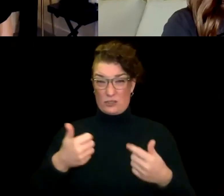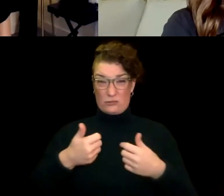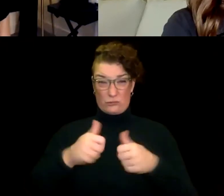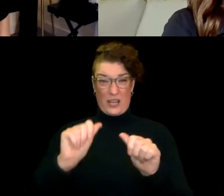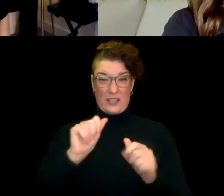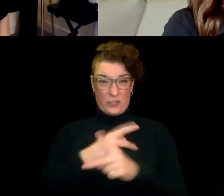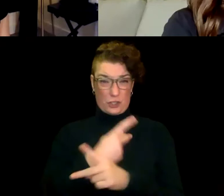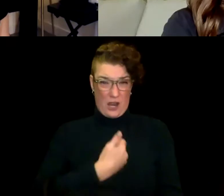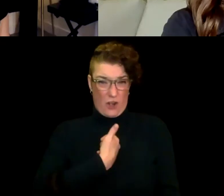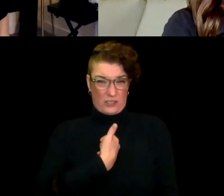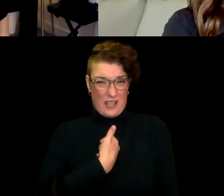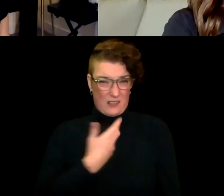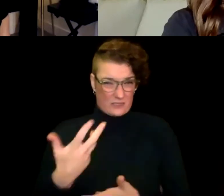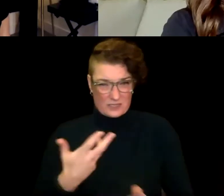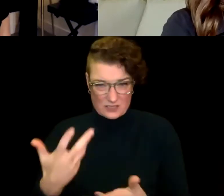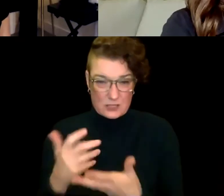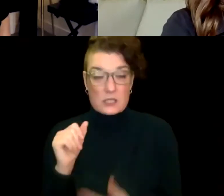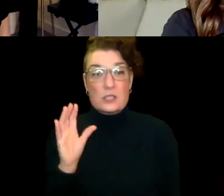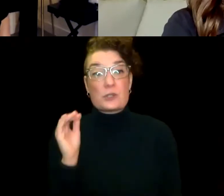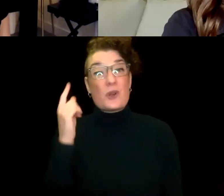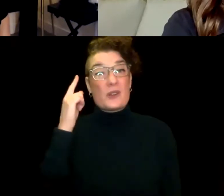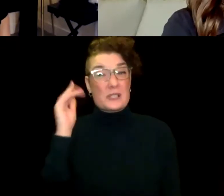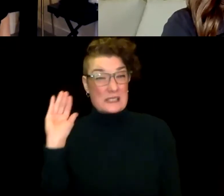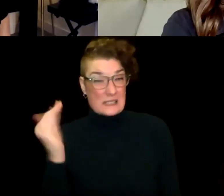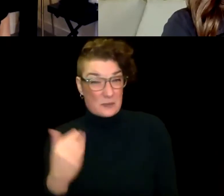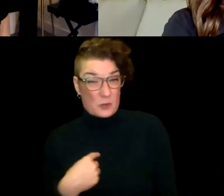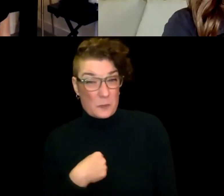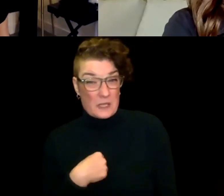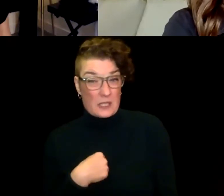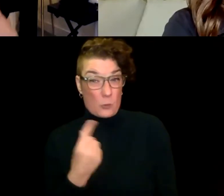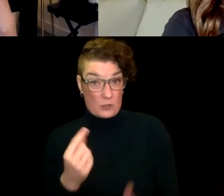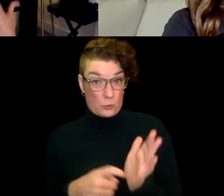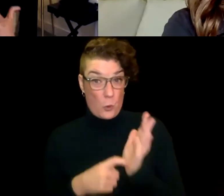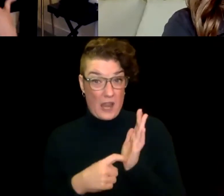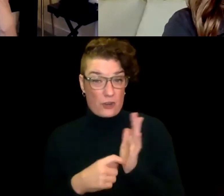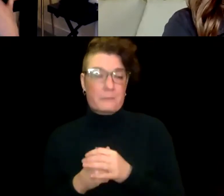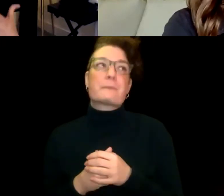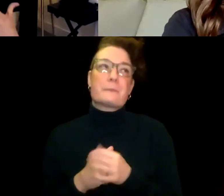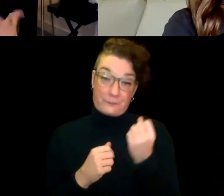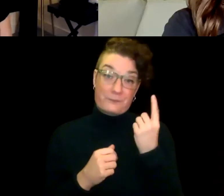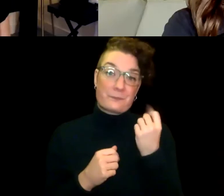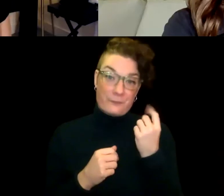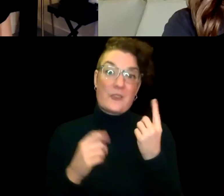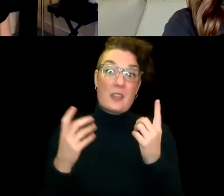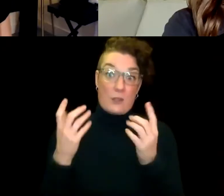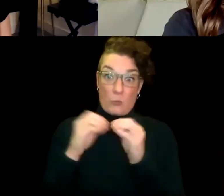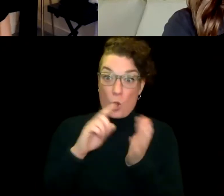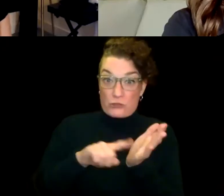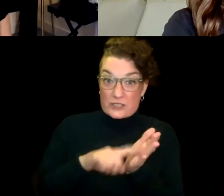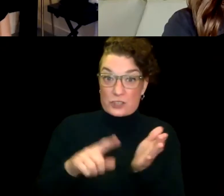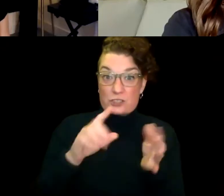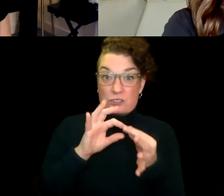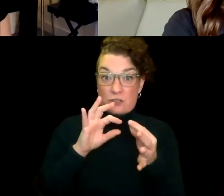so I think what's required in a sense, and I think this is going to be even more true as there's more and more research on long COVID, which,